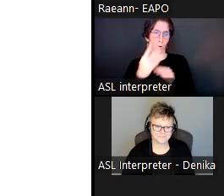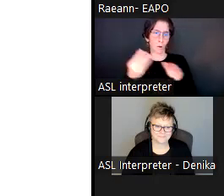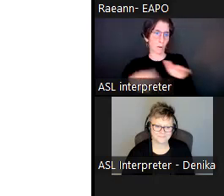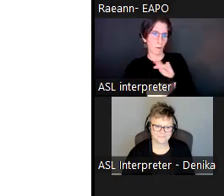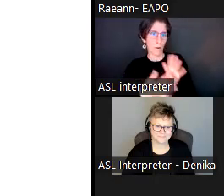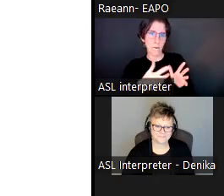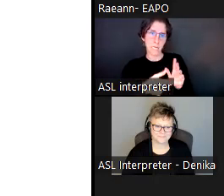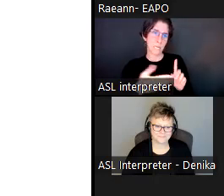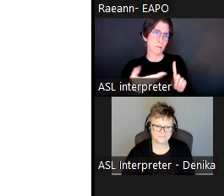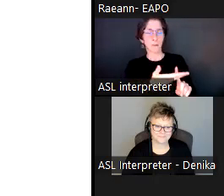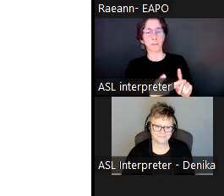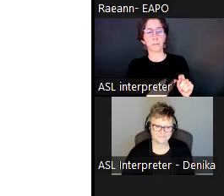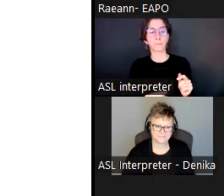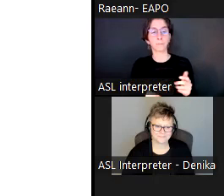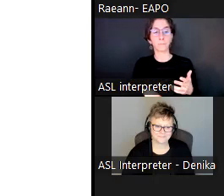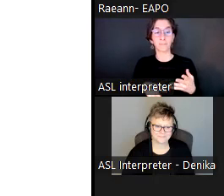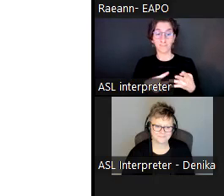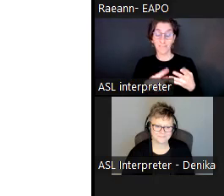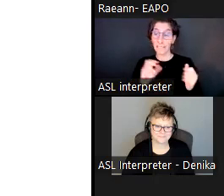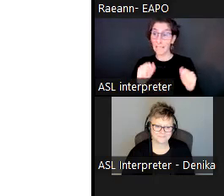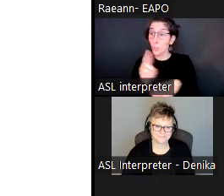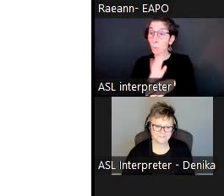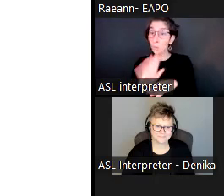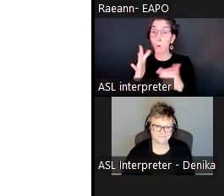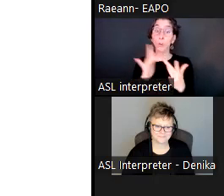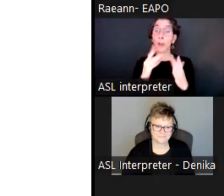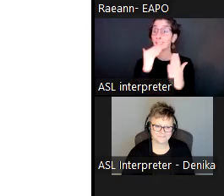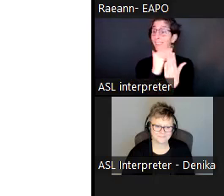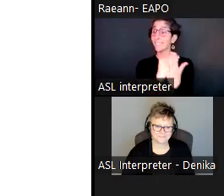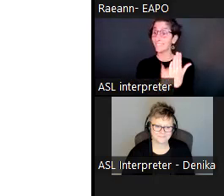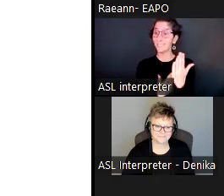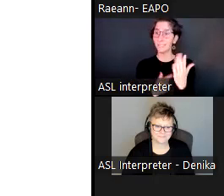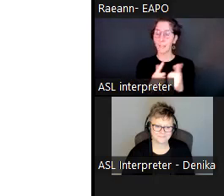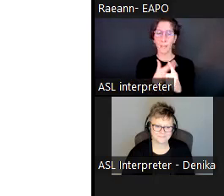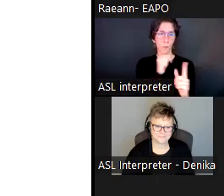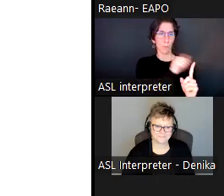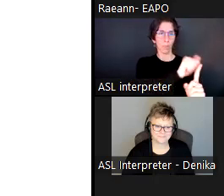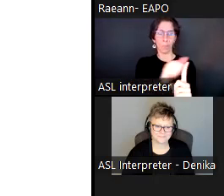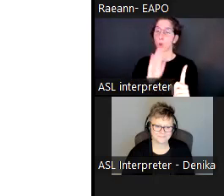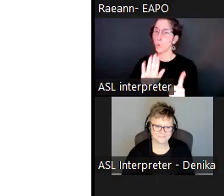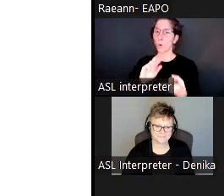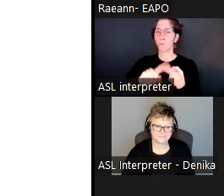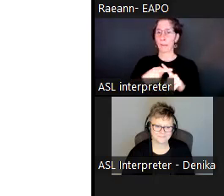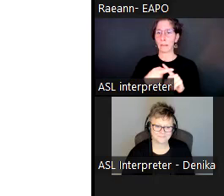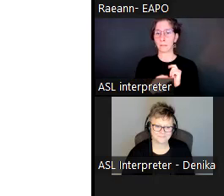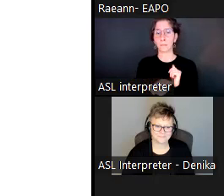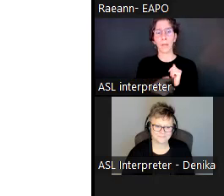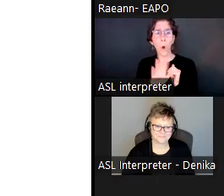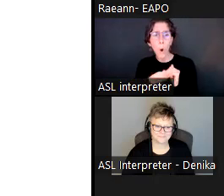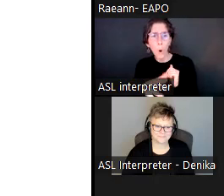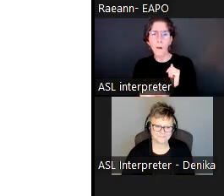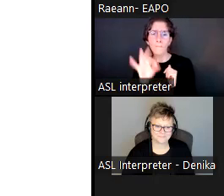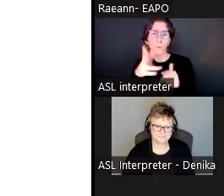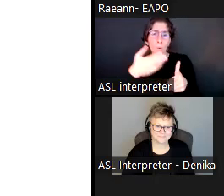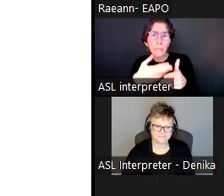victims, contact lists, to fraud them in various ways. They could say they found their name on a winner's list